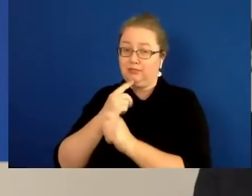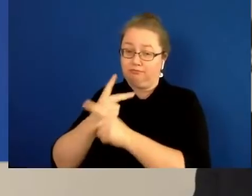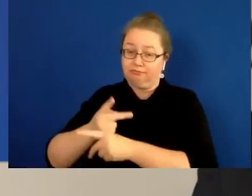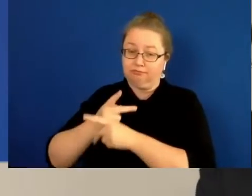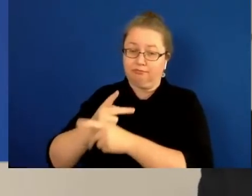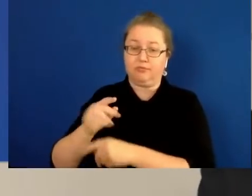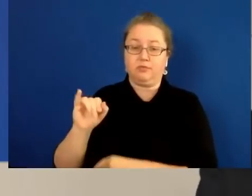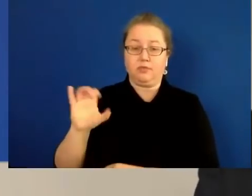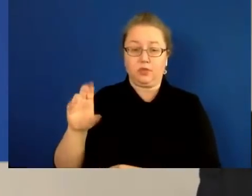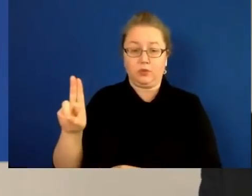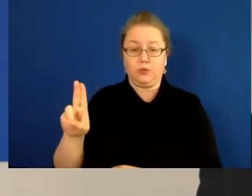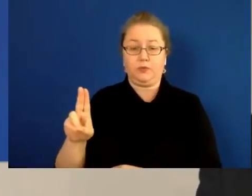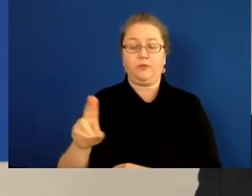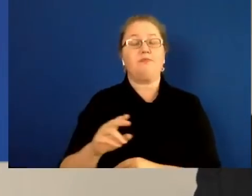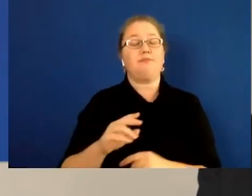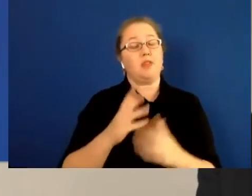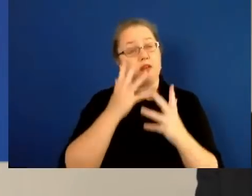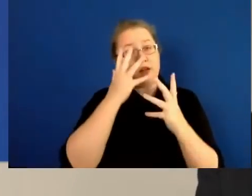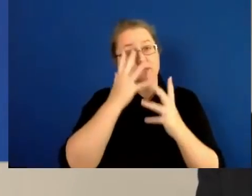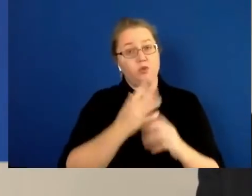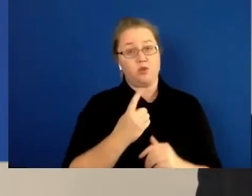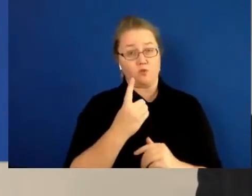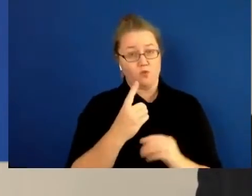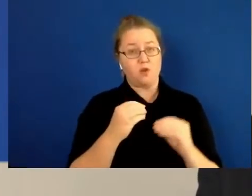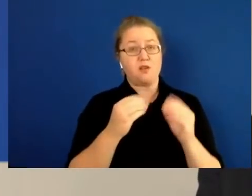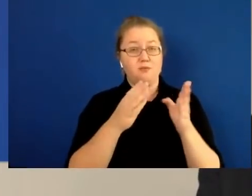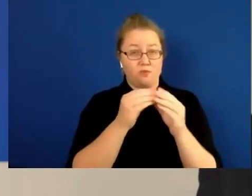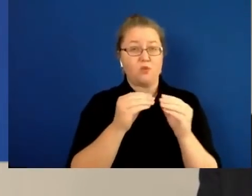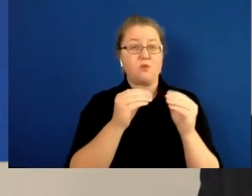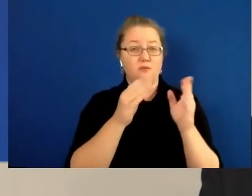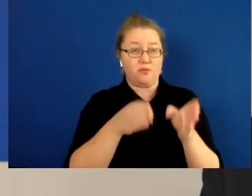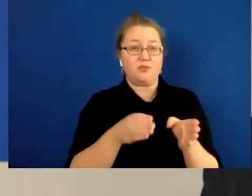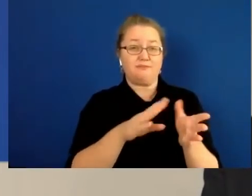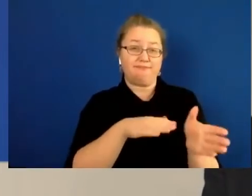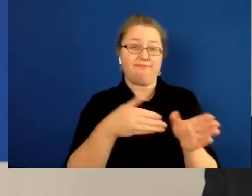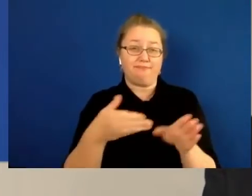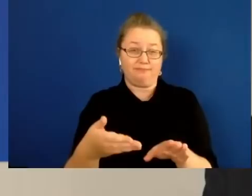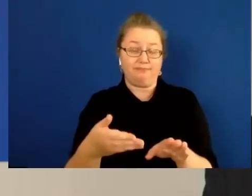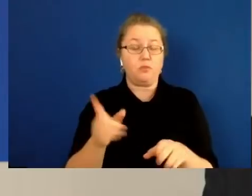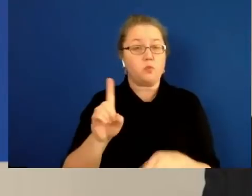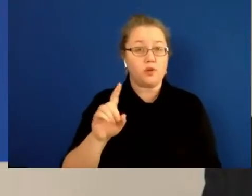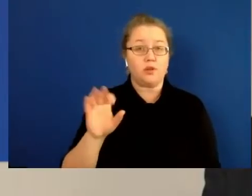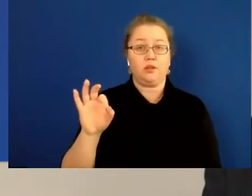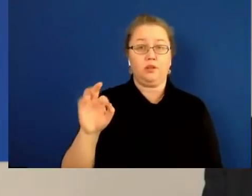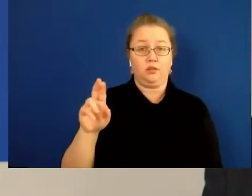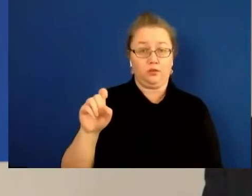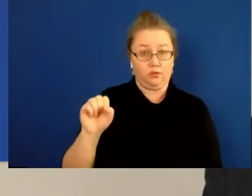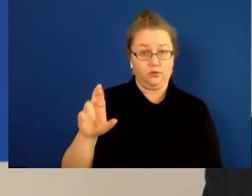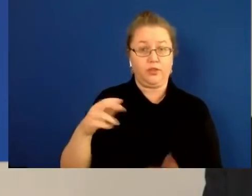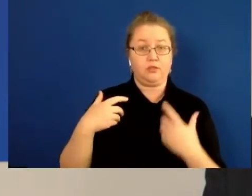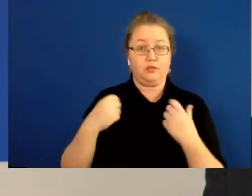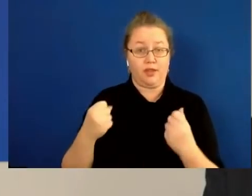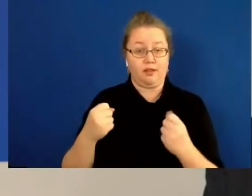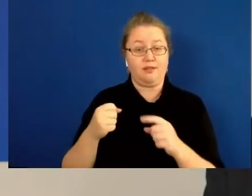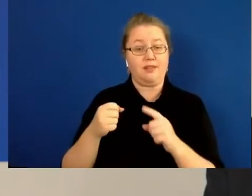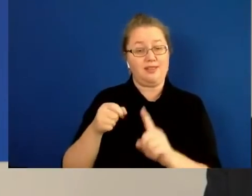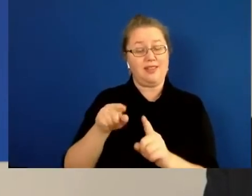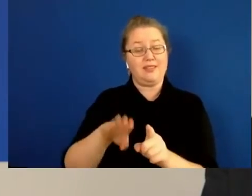the Northern Health Region. In addition, 89 people from outside of Canada. We now have